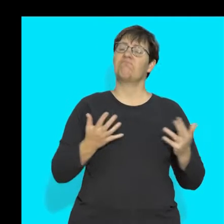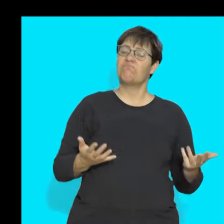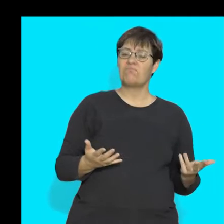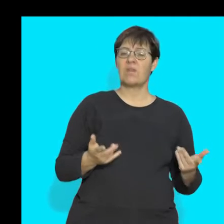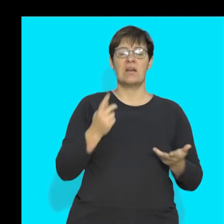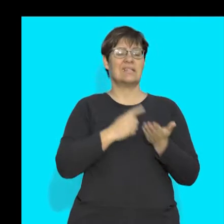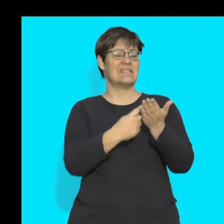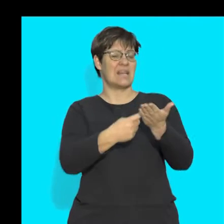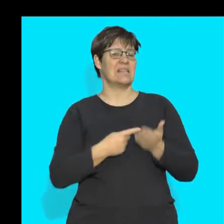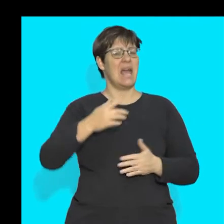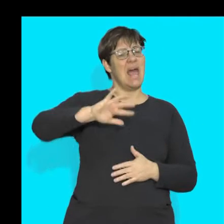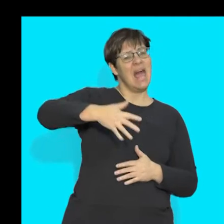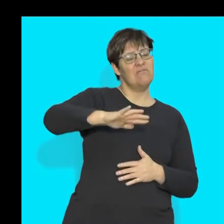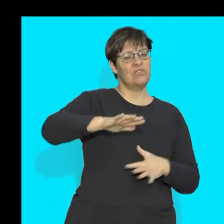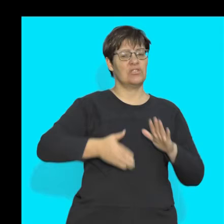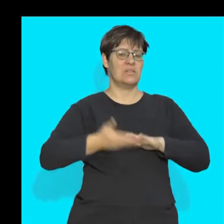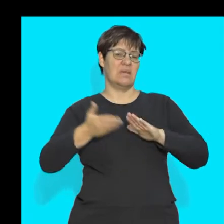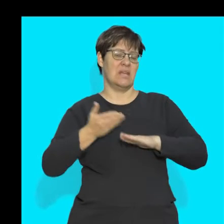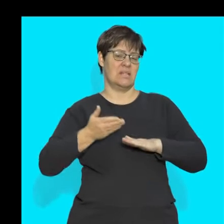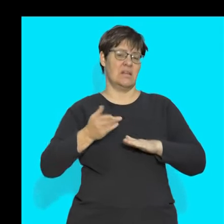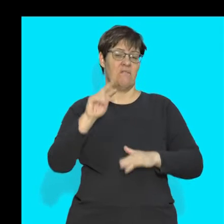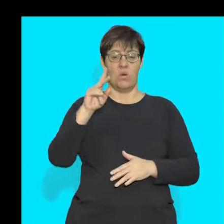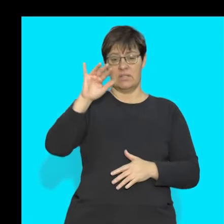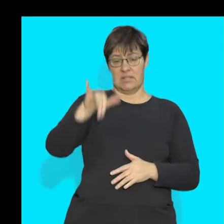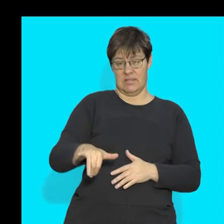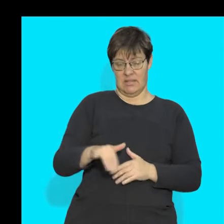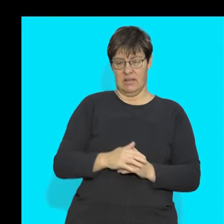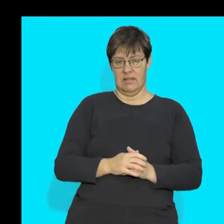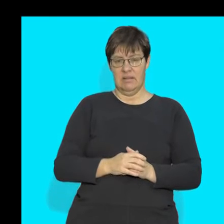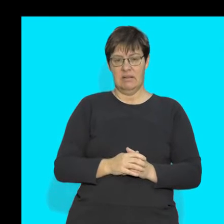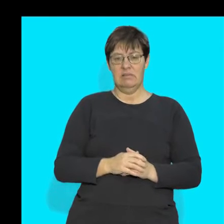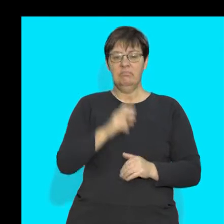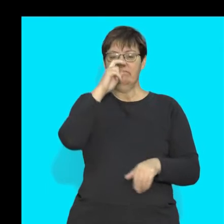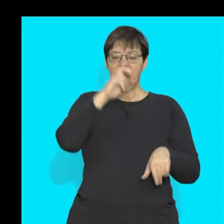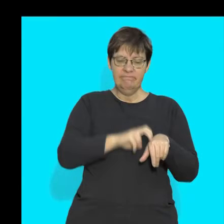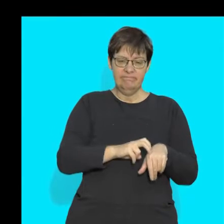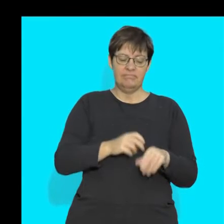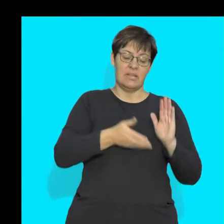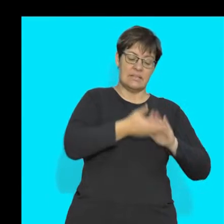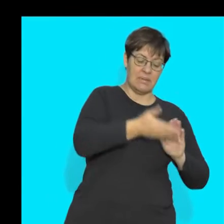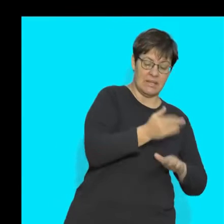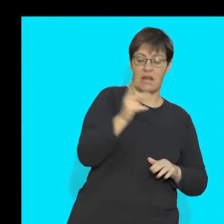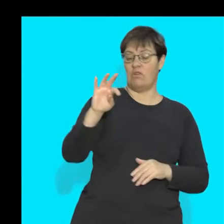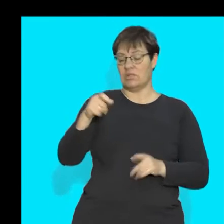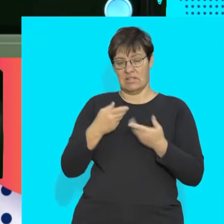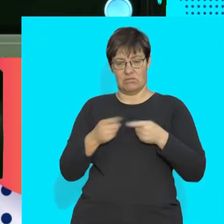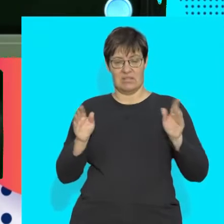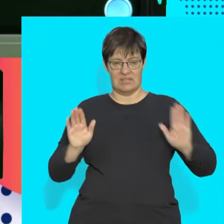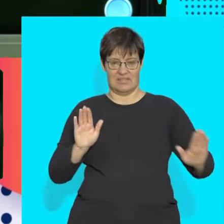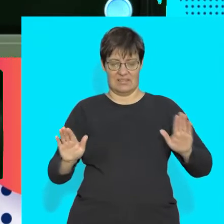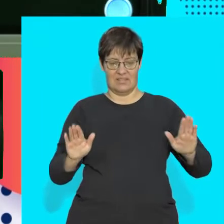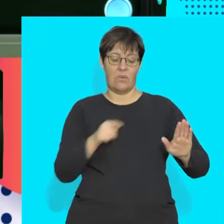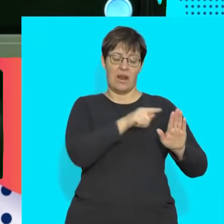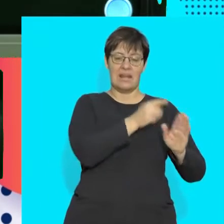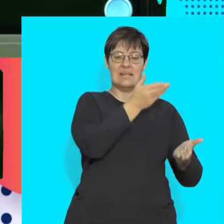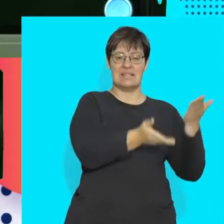And then we're going to talk about average speed and velocity. We have to separate speed and velocity because speed